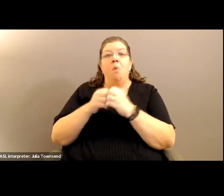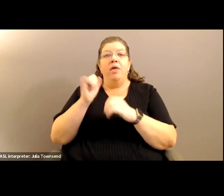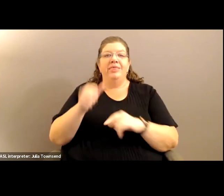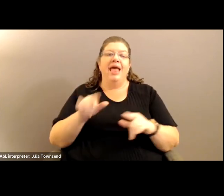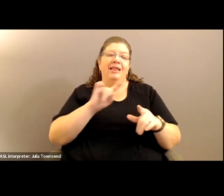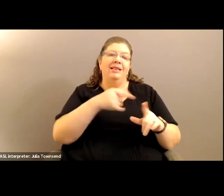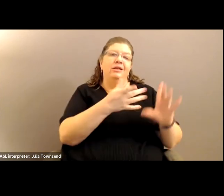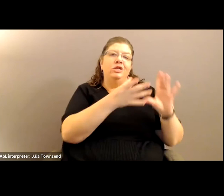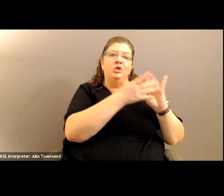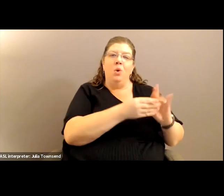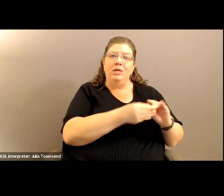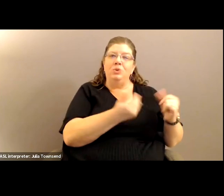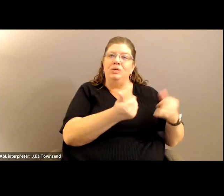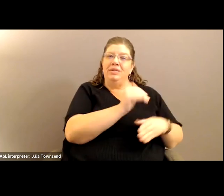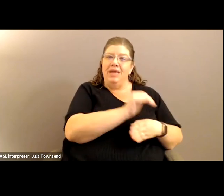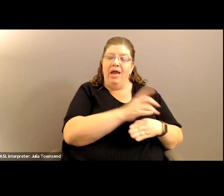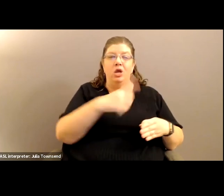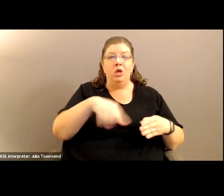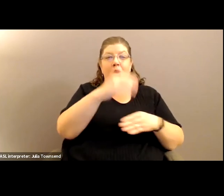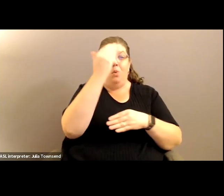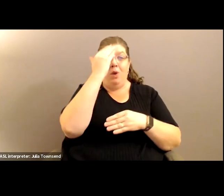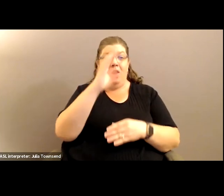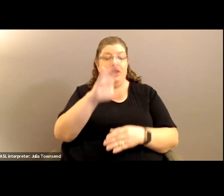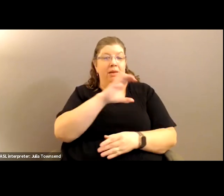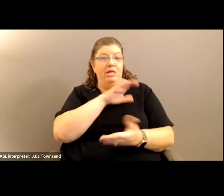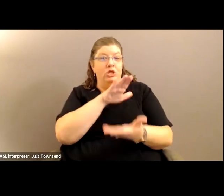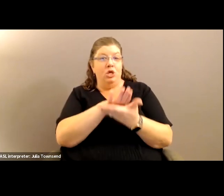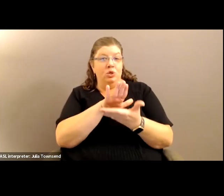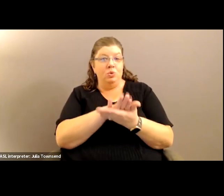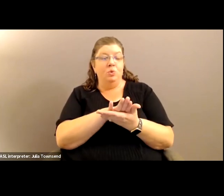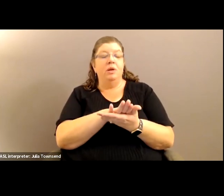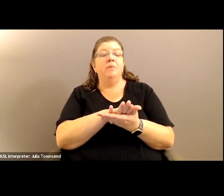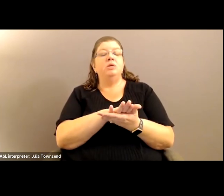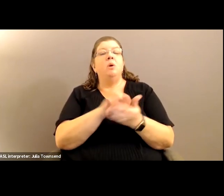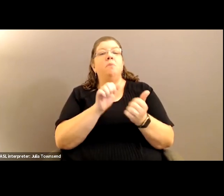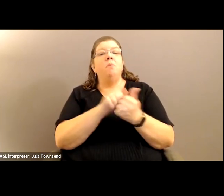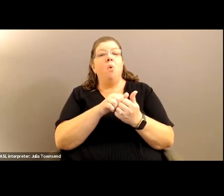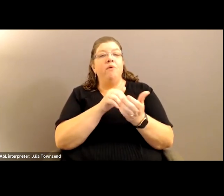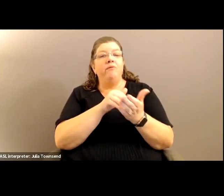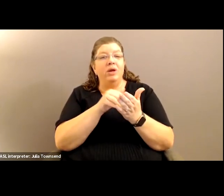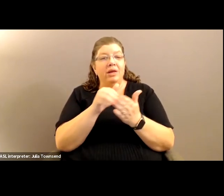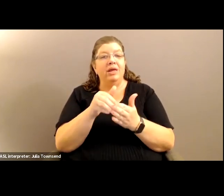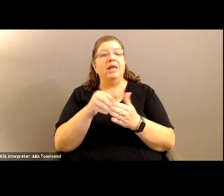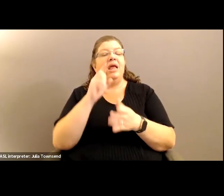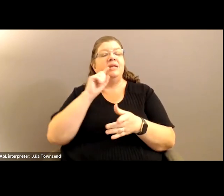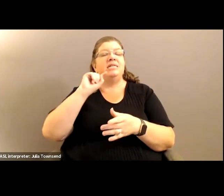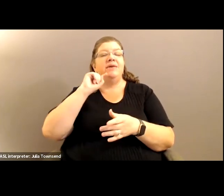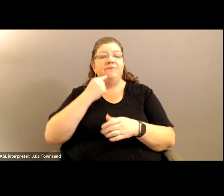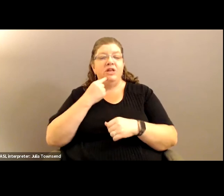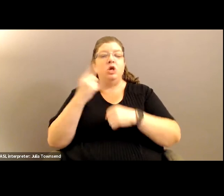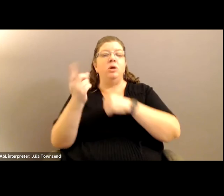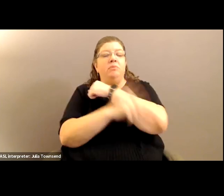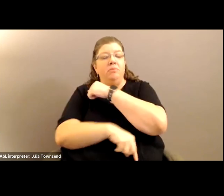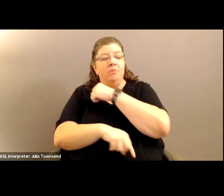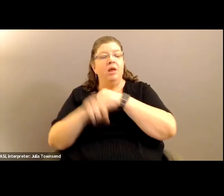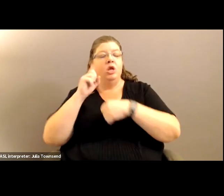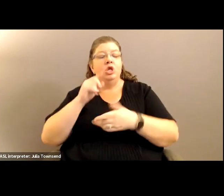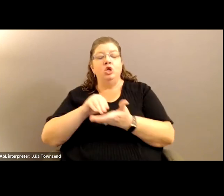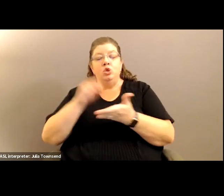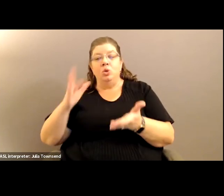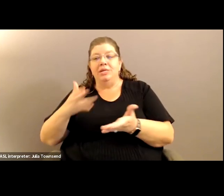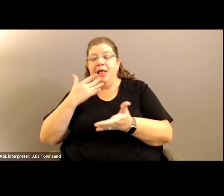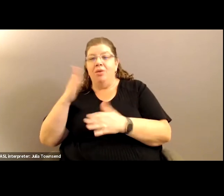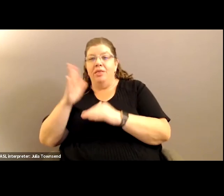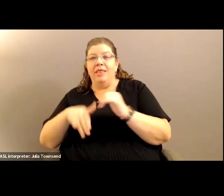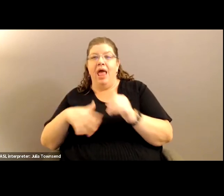tonight you are aware that police on school campuses dole out more frequent and severe punitive measures for children's color than white students who commit the exact same